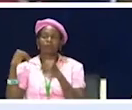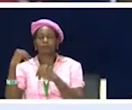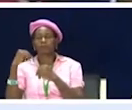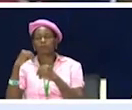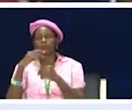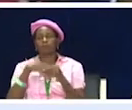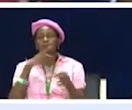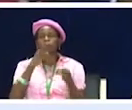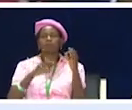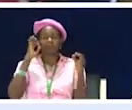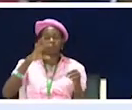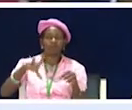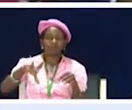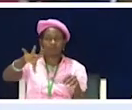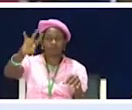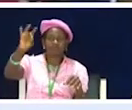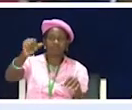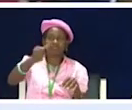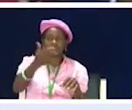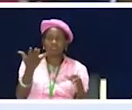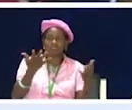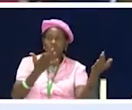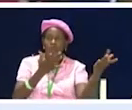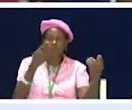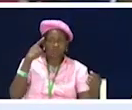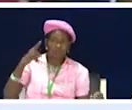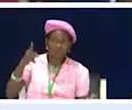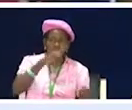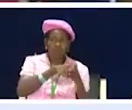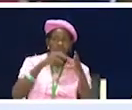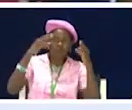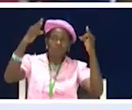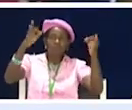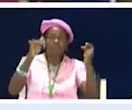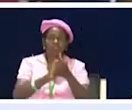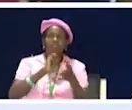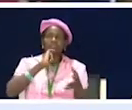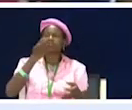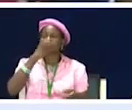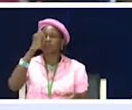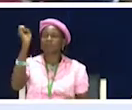And if he finds anything waiting for you in the future that is evil,